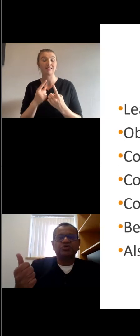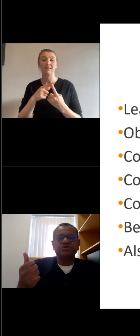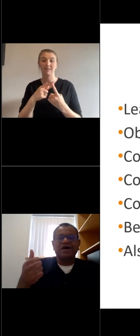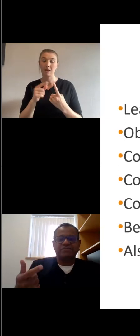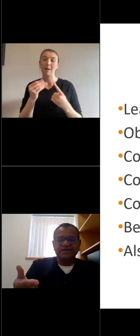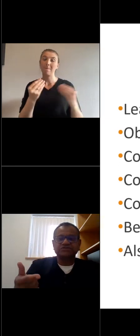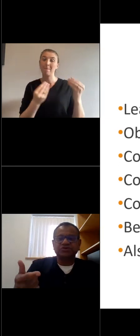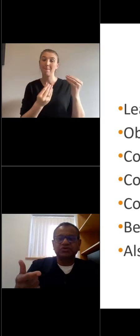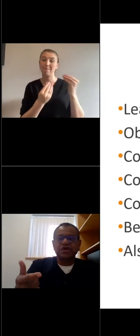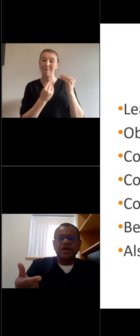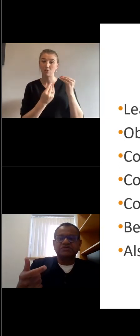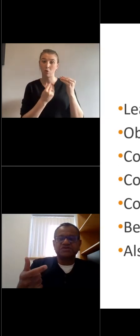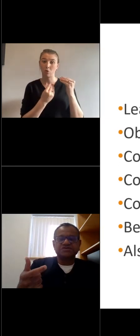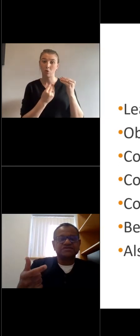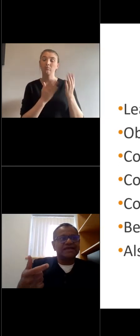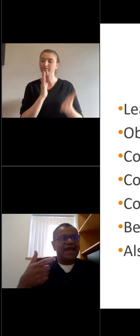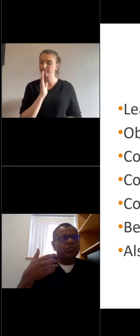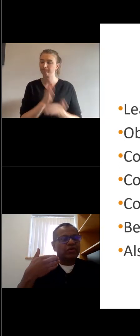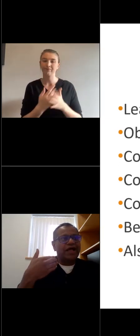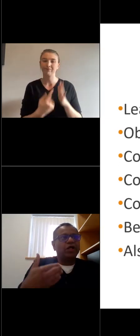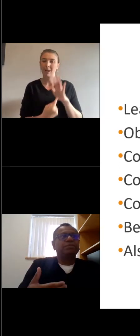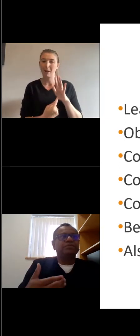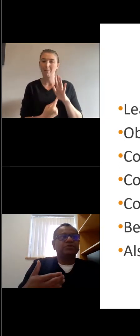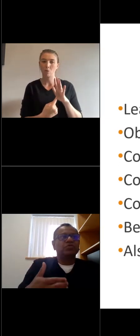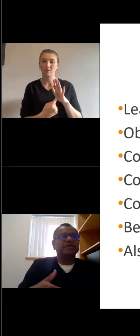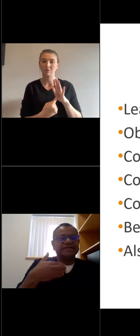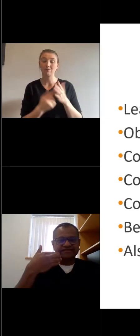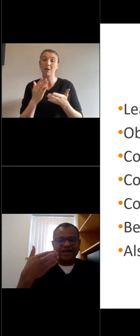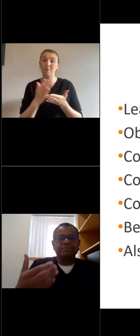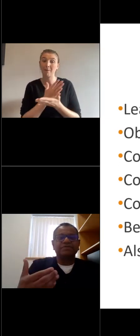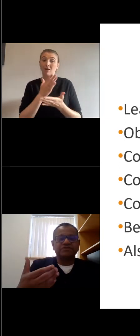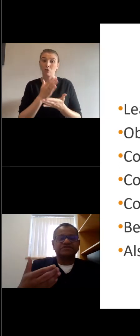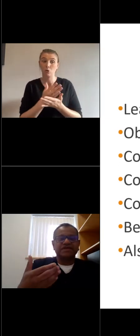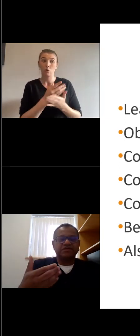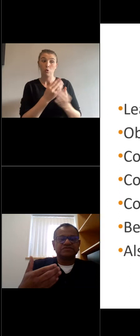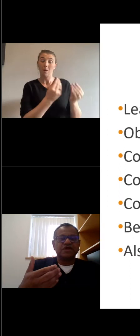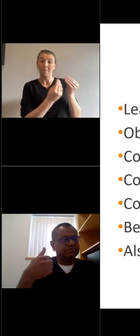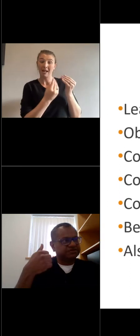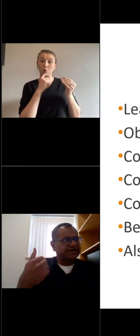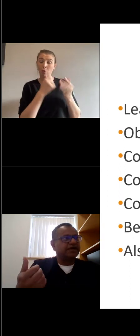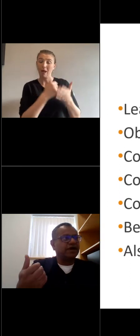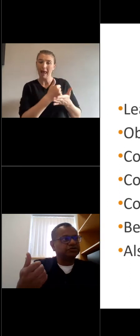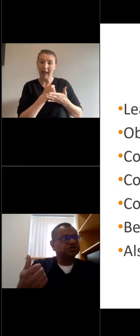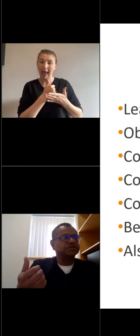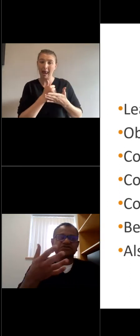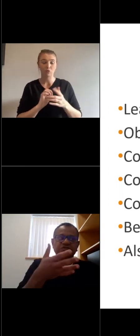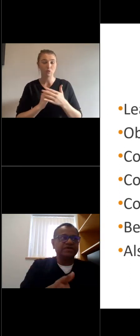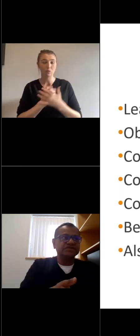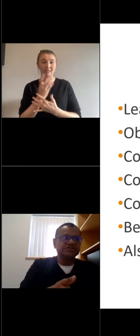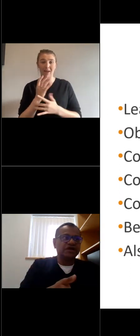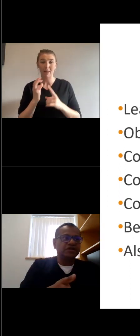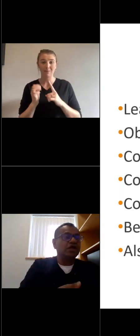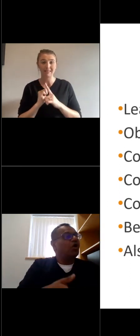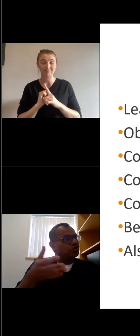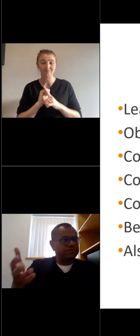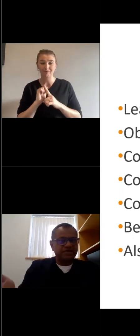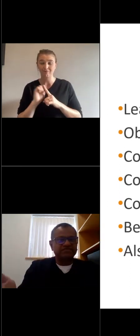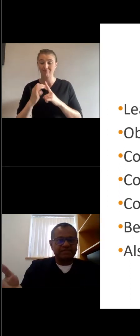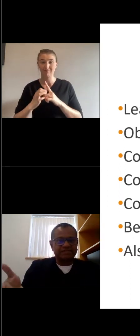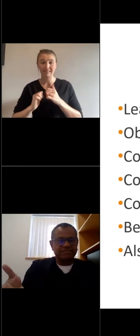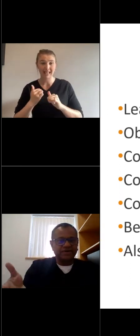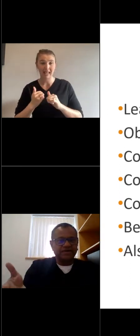Make sure you have a mentor which will help you with developing your skills. Obtain a coach. This could be internal